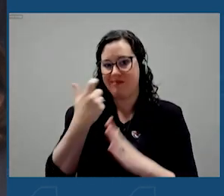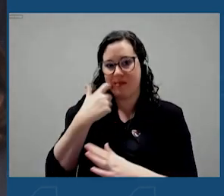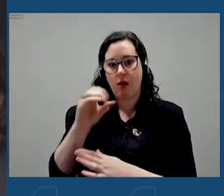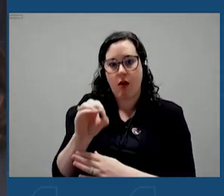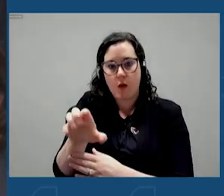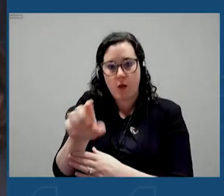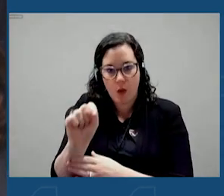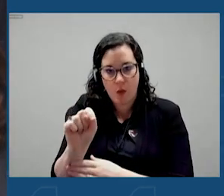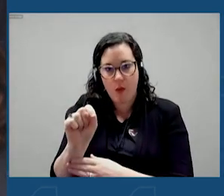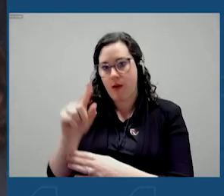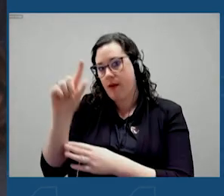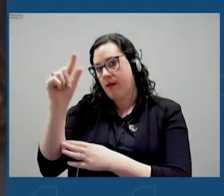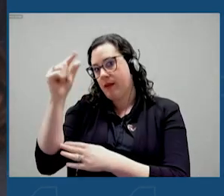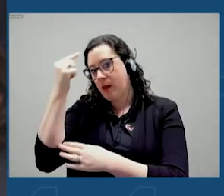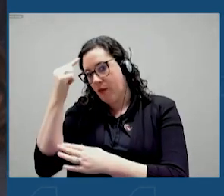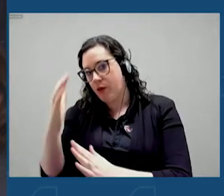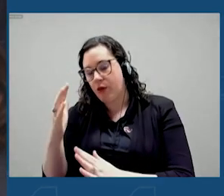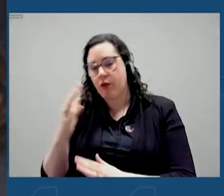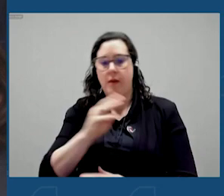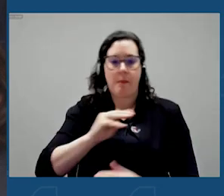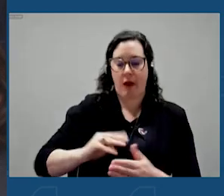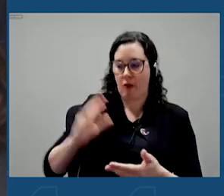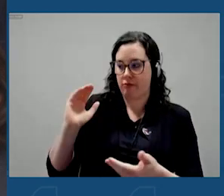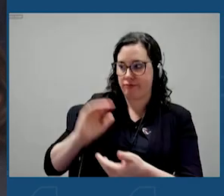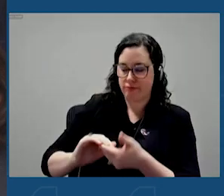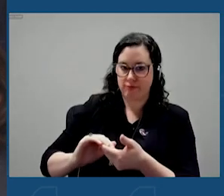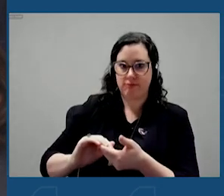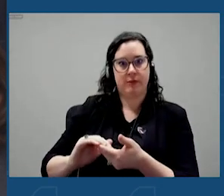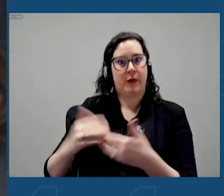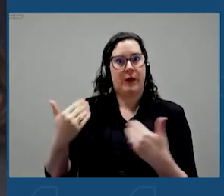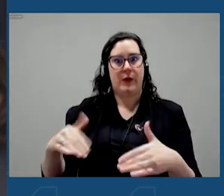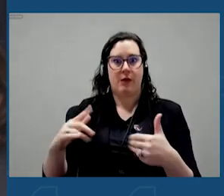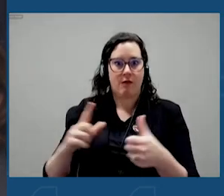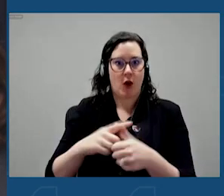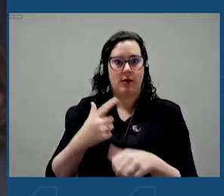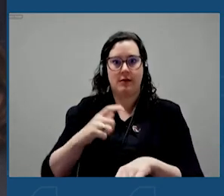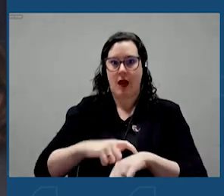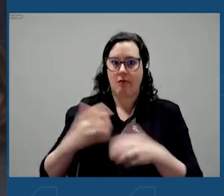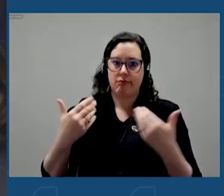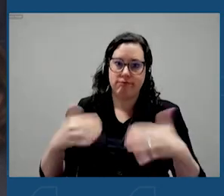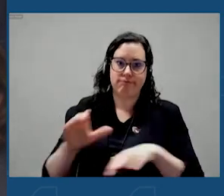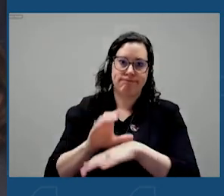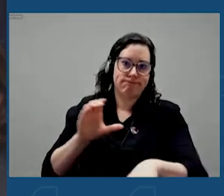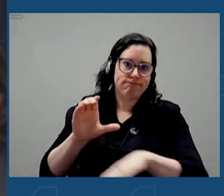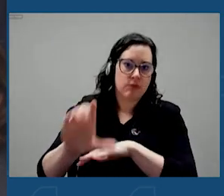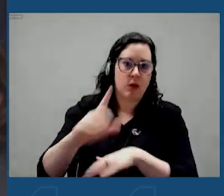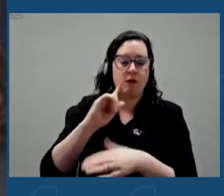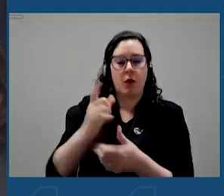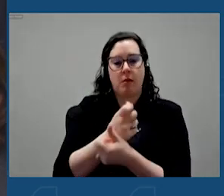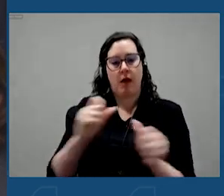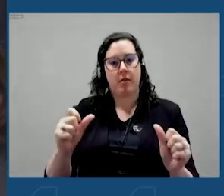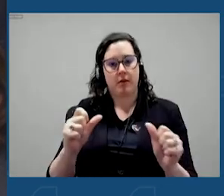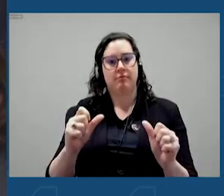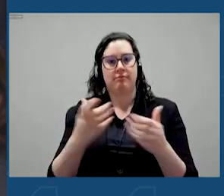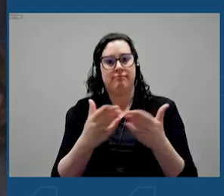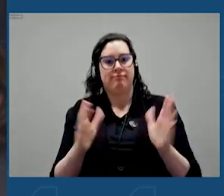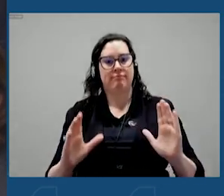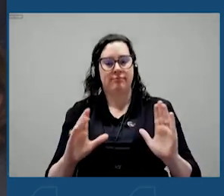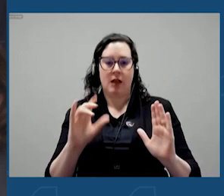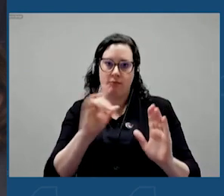mayor and the governor, unprecedented investments in public safety commitments have been made in our city's transit